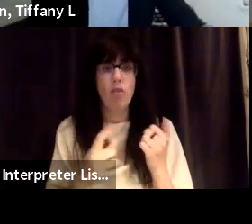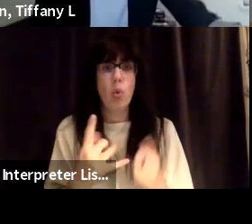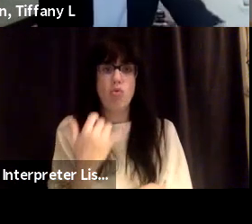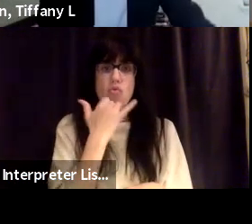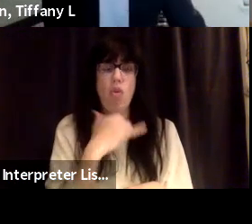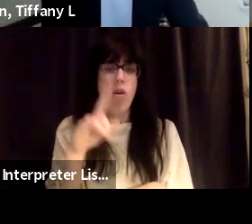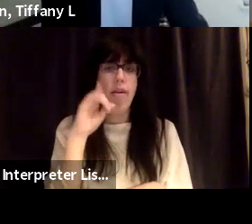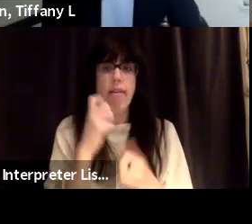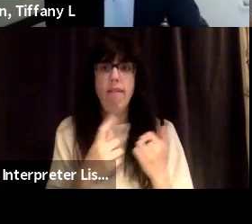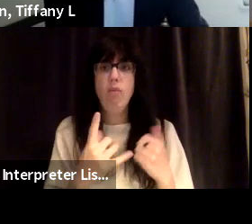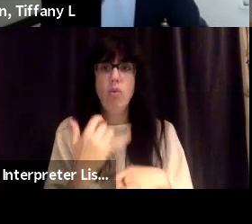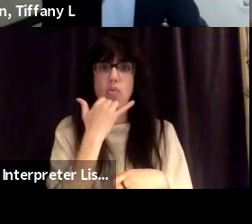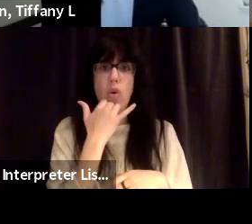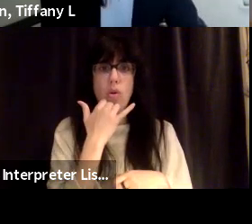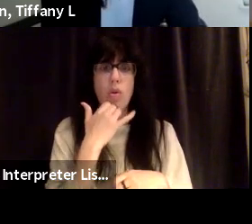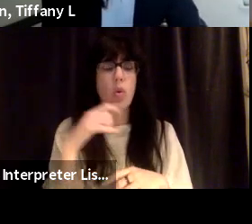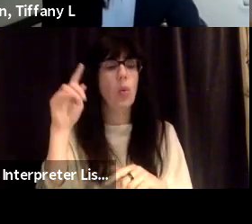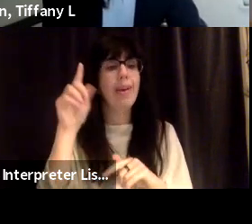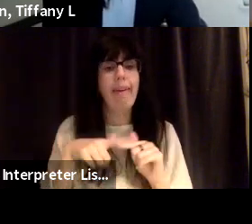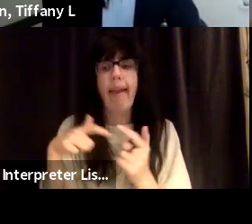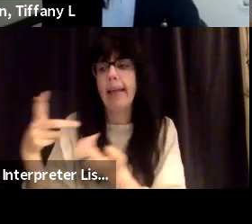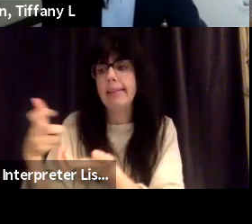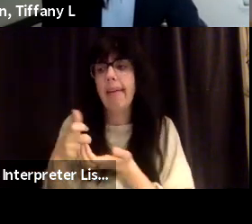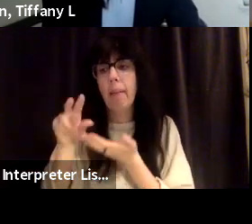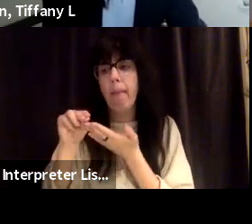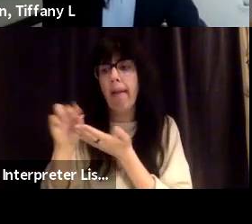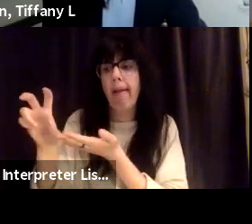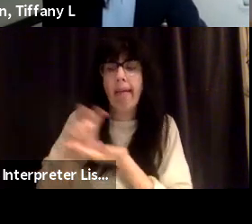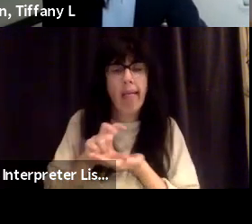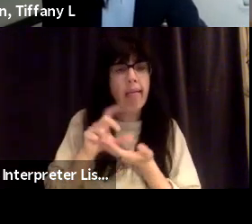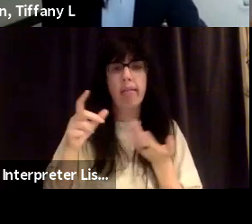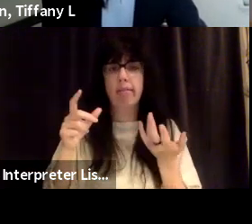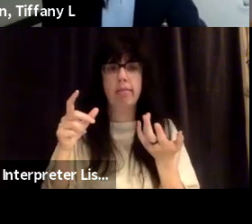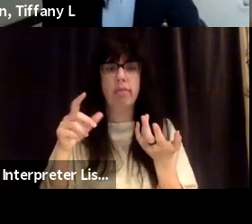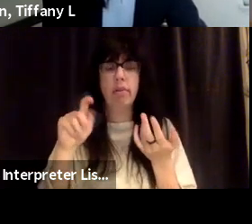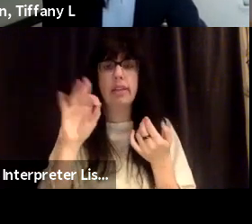issue. We cannot defund the police. We cannot. Tiffany goes